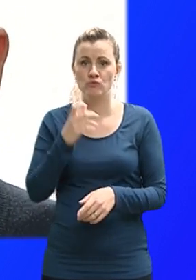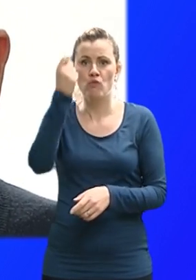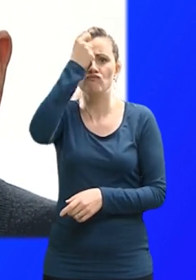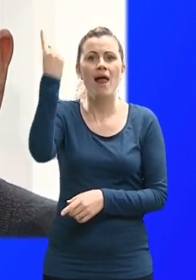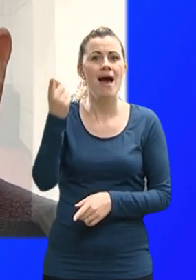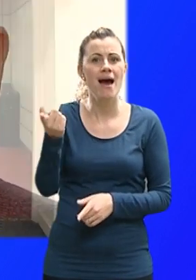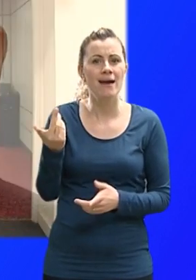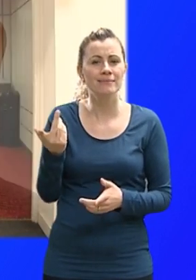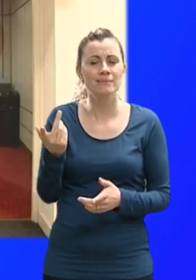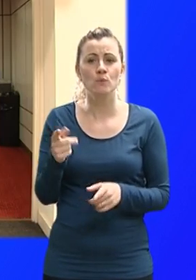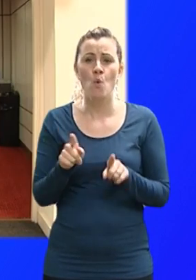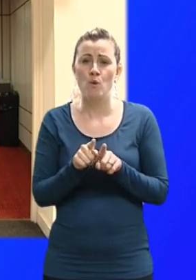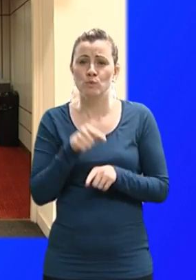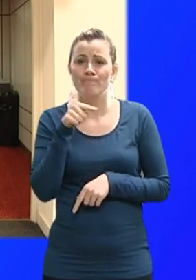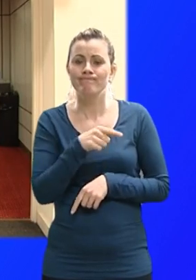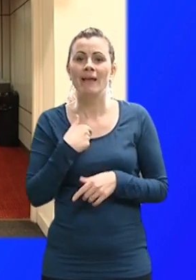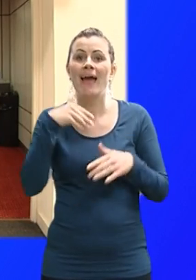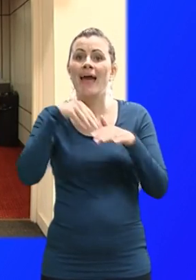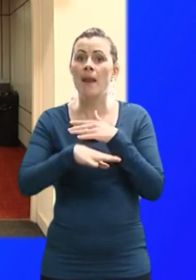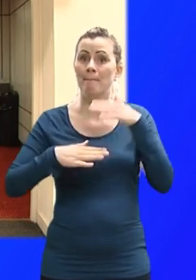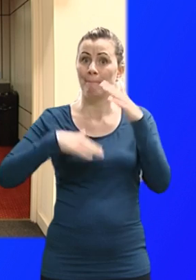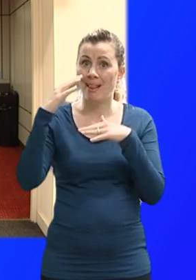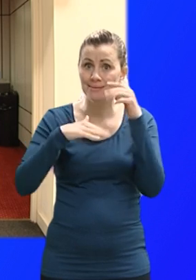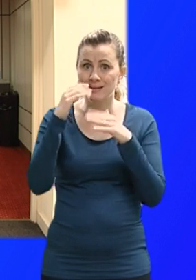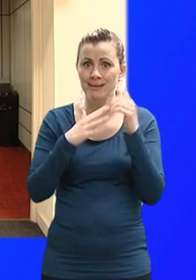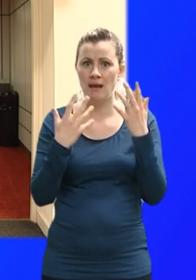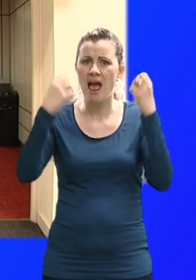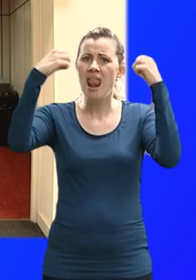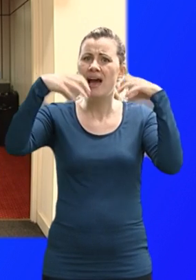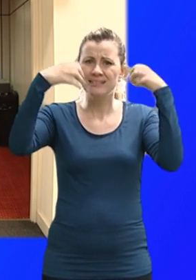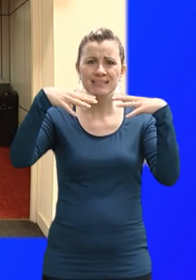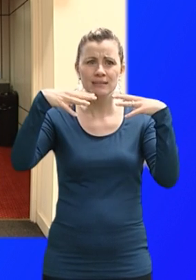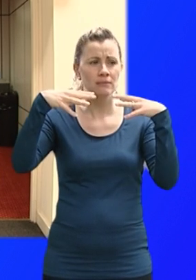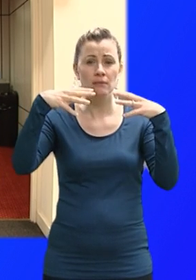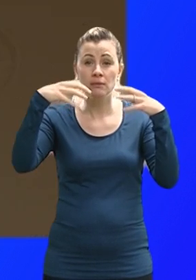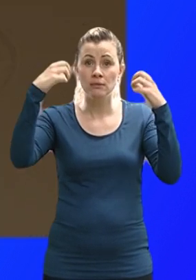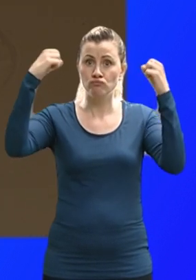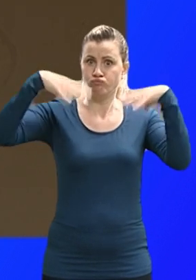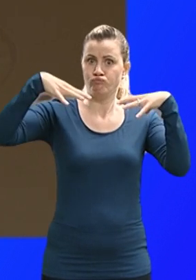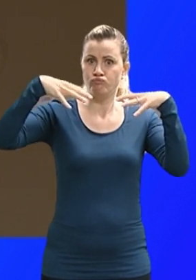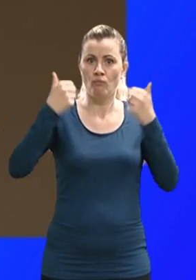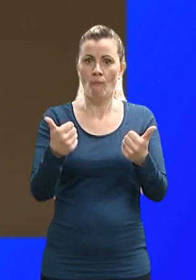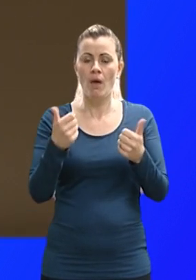etc., etc. I mean, lighting's very important, particularly in a building.